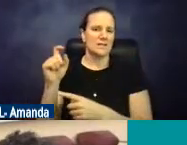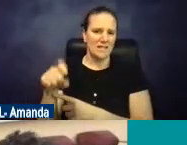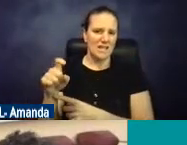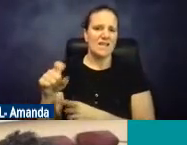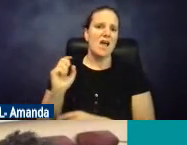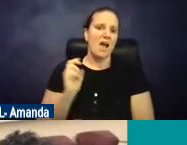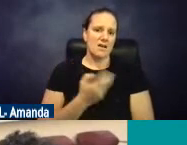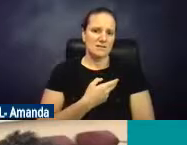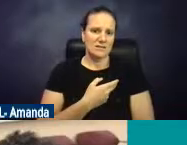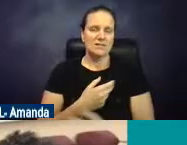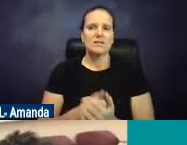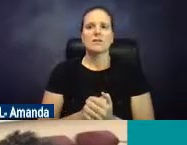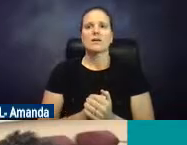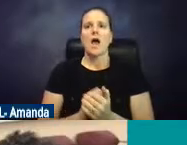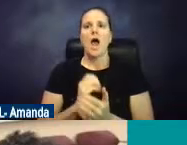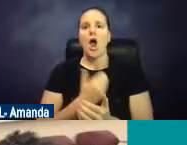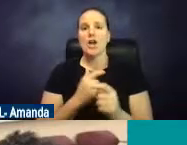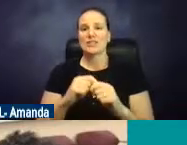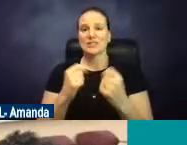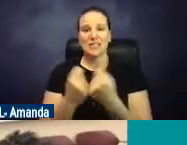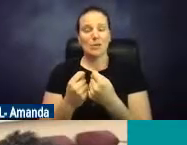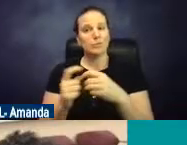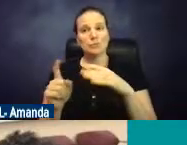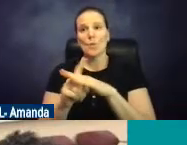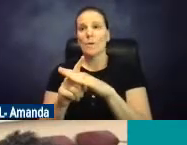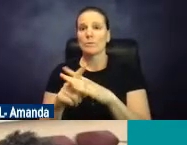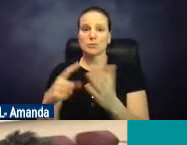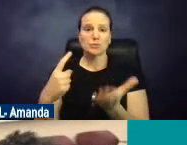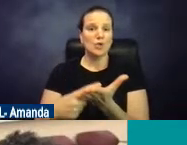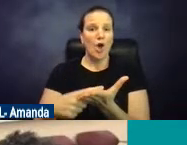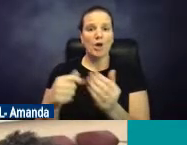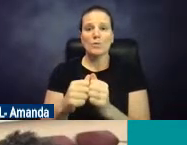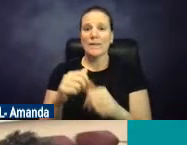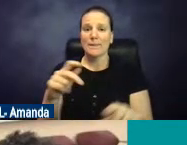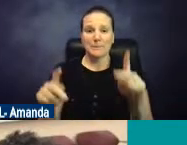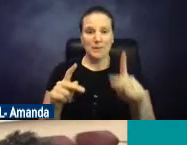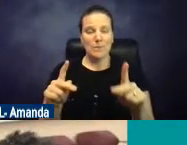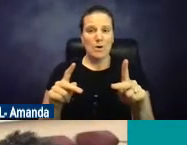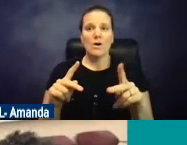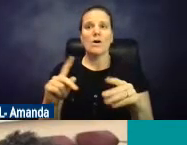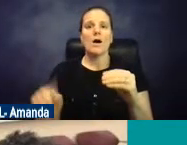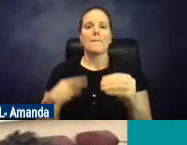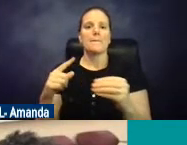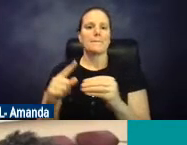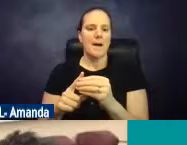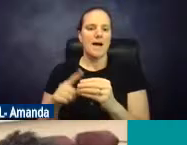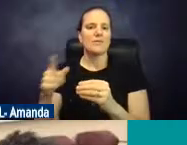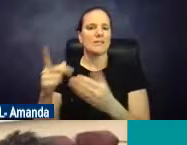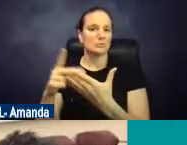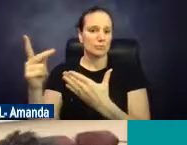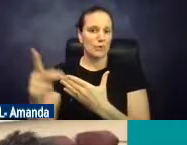be. Our team will show up to talk to folks about this program.